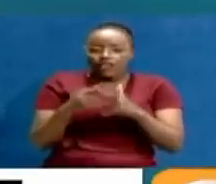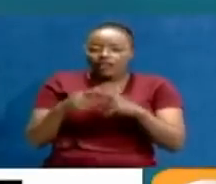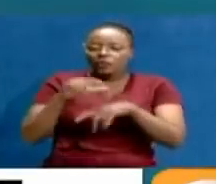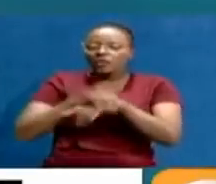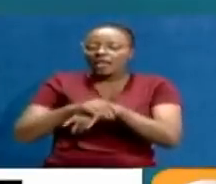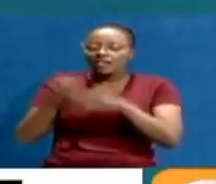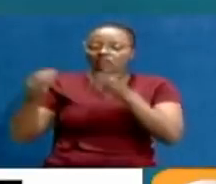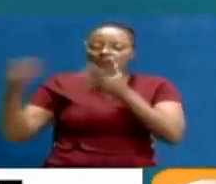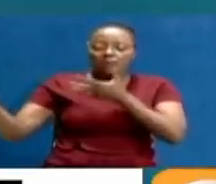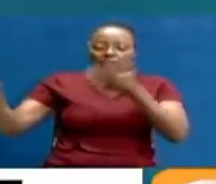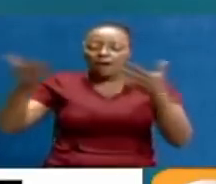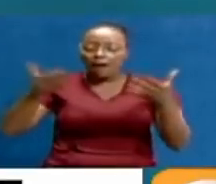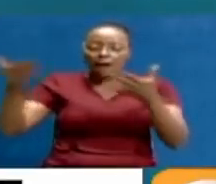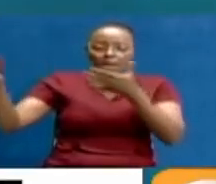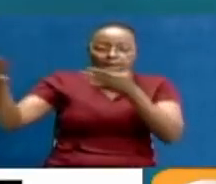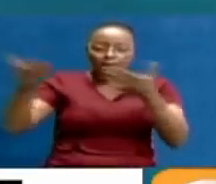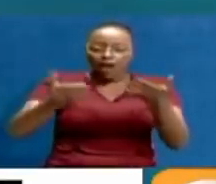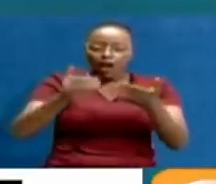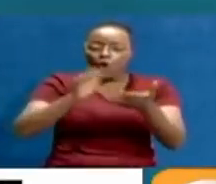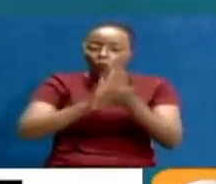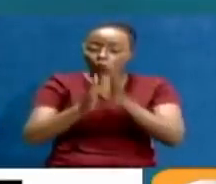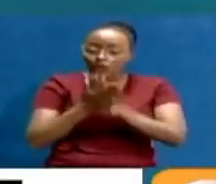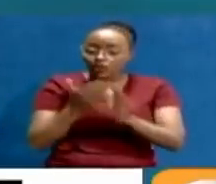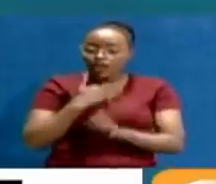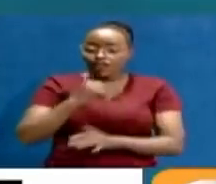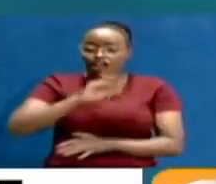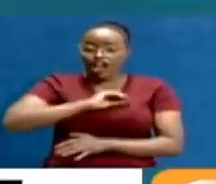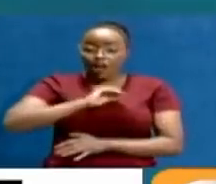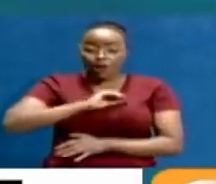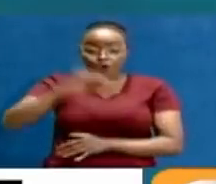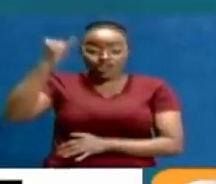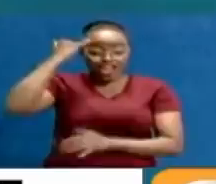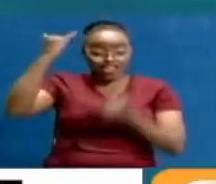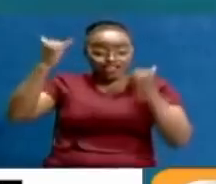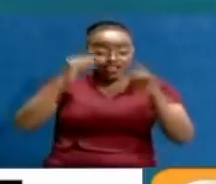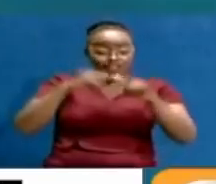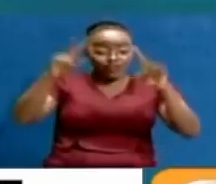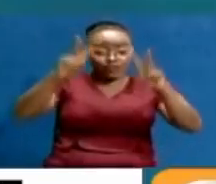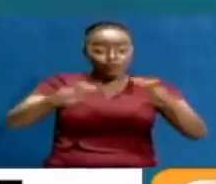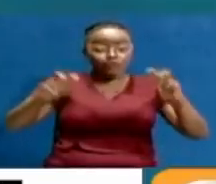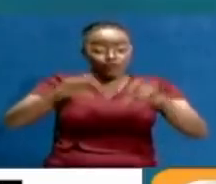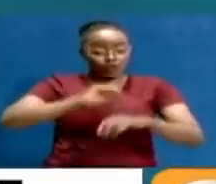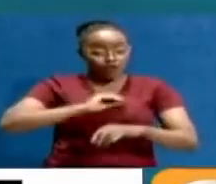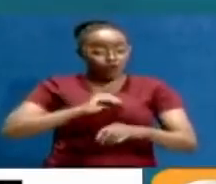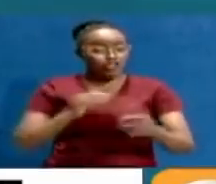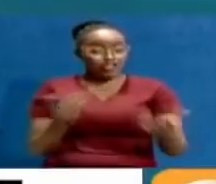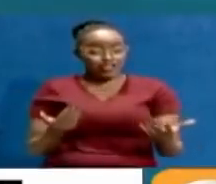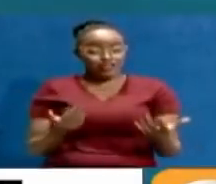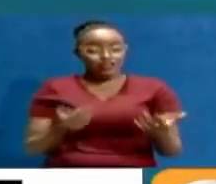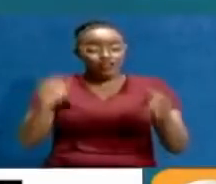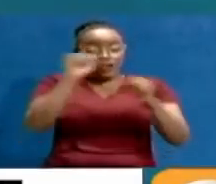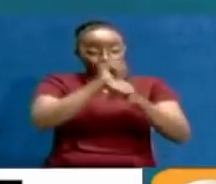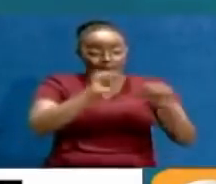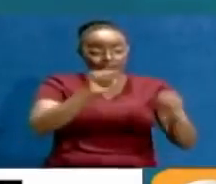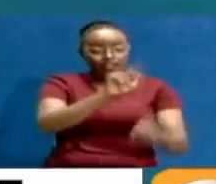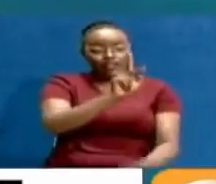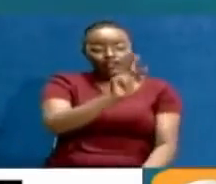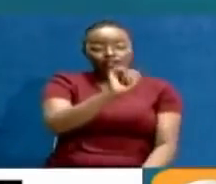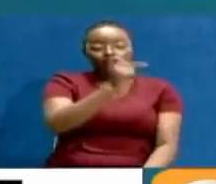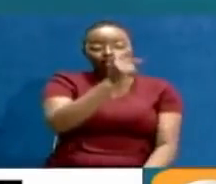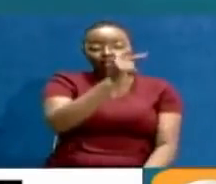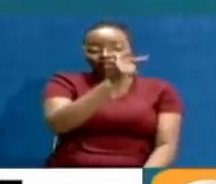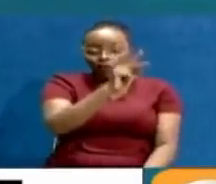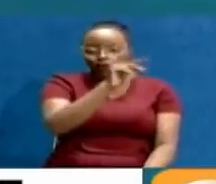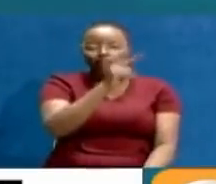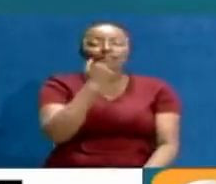yanayoletwa bila kuweka cha kwetu, bila kufanya utafiti wa kwetu. Rais Kikwete alituambia akili za